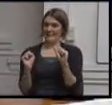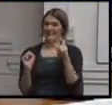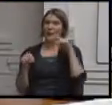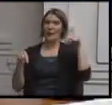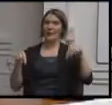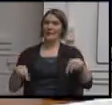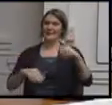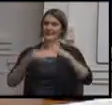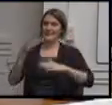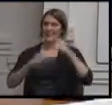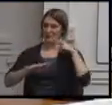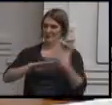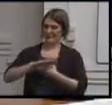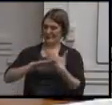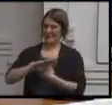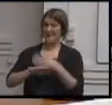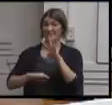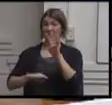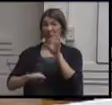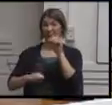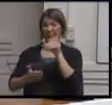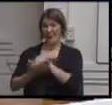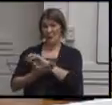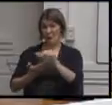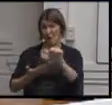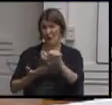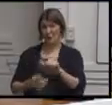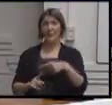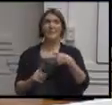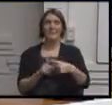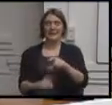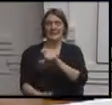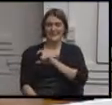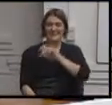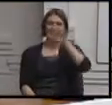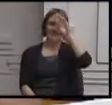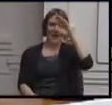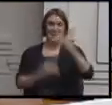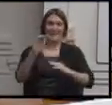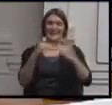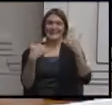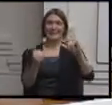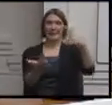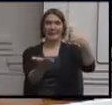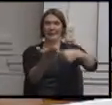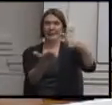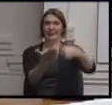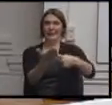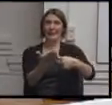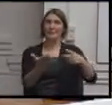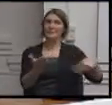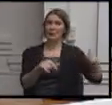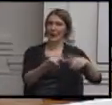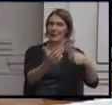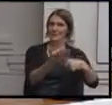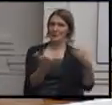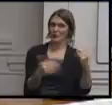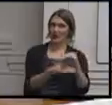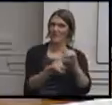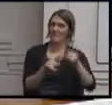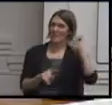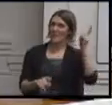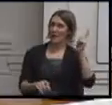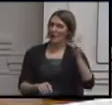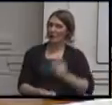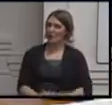center. And we also are facing the police fire facility issues that remain open that won't be discussed tonight any further.